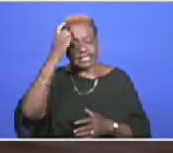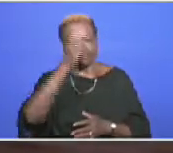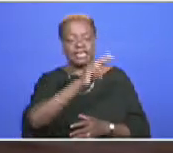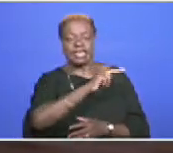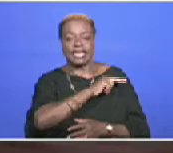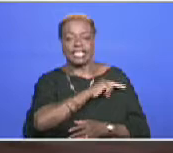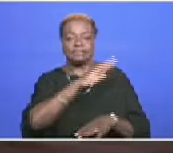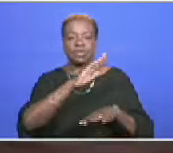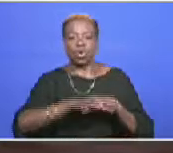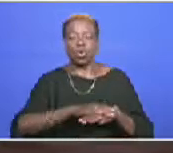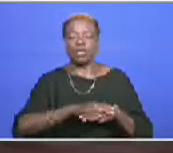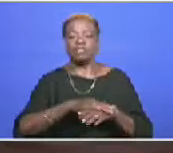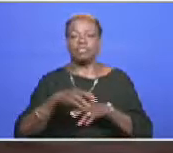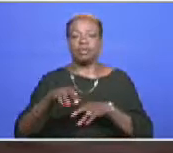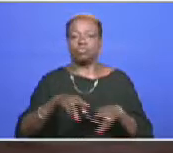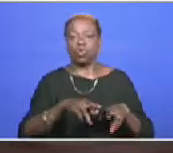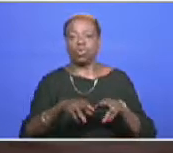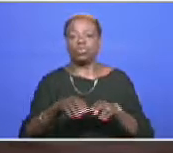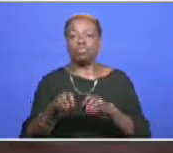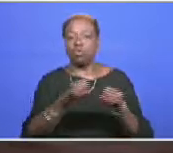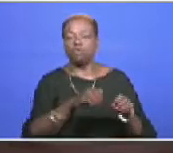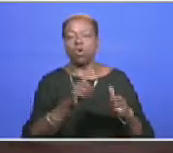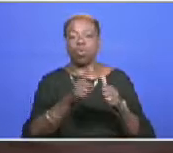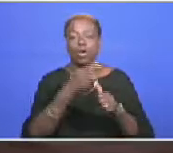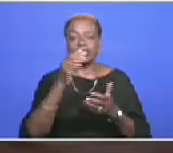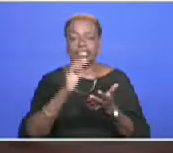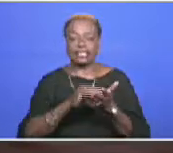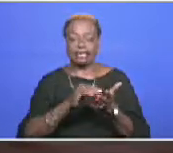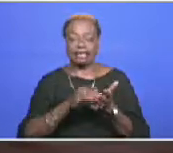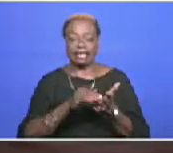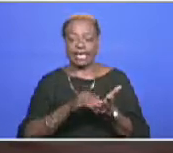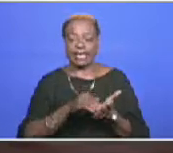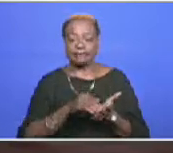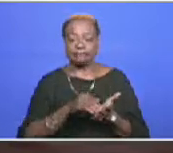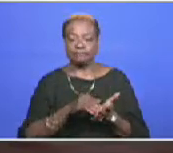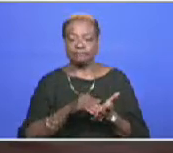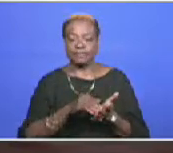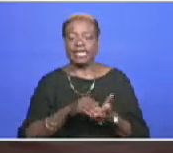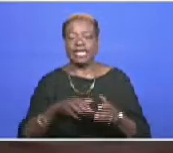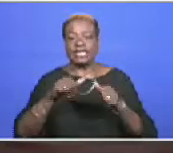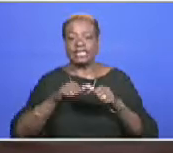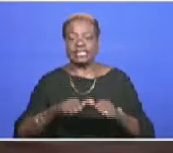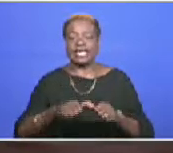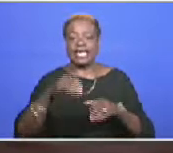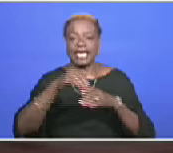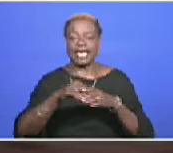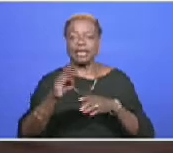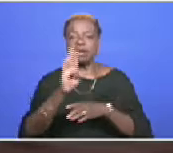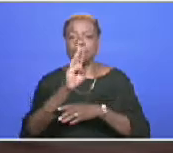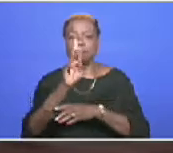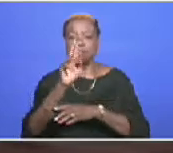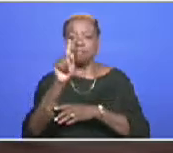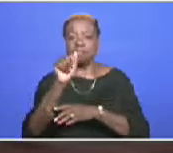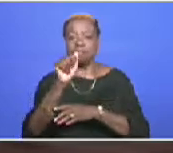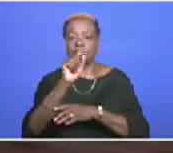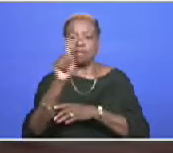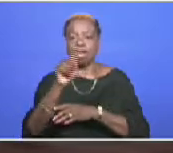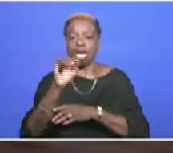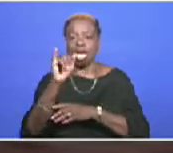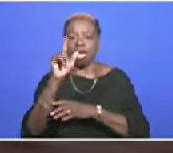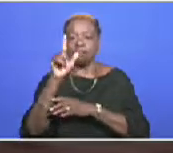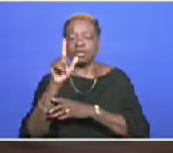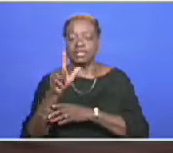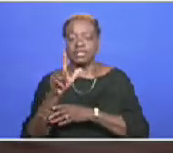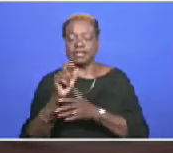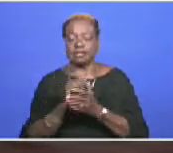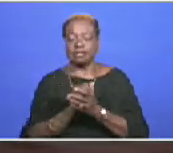once again after winning the Brazilian League Championship with Flamengo this season. Nesbitt staying in Brazil with Corinthians. This past season, Nesbitt